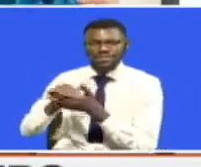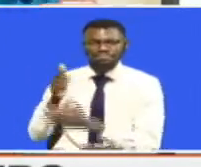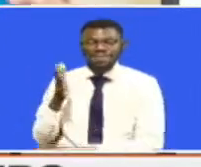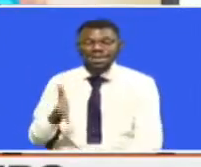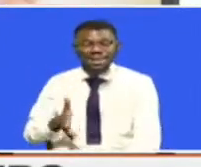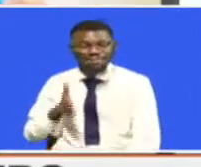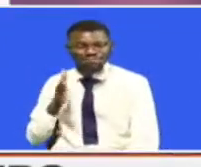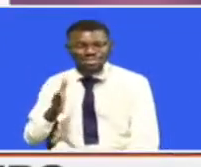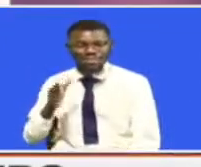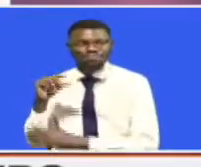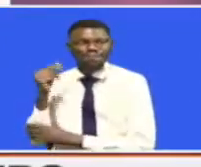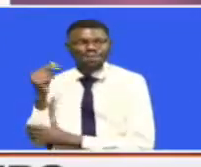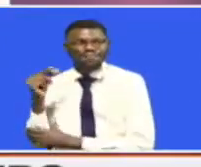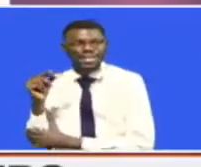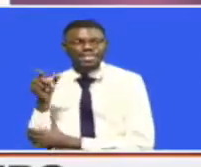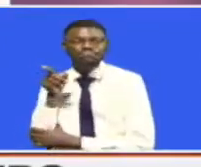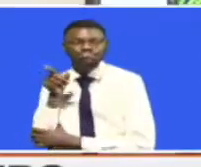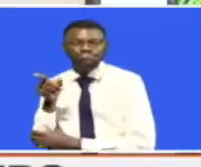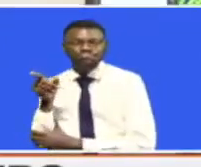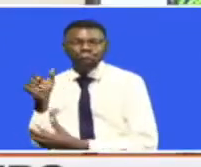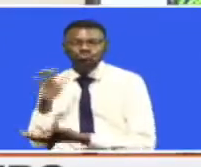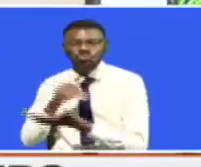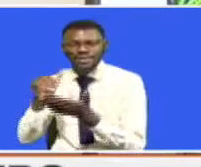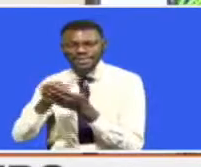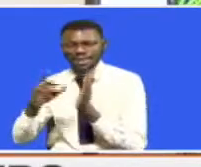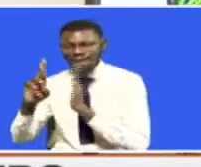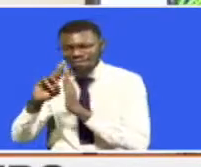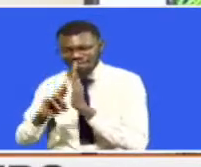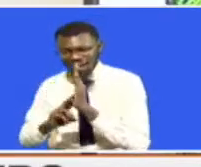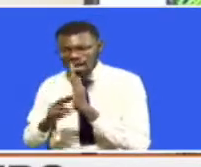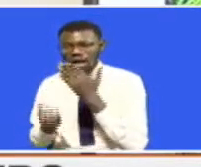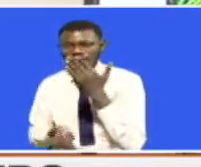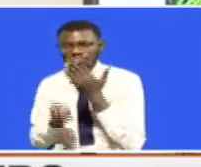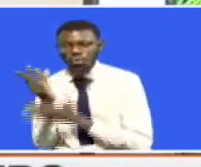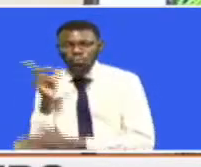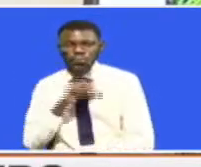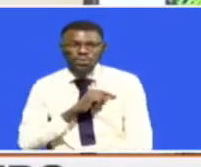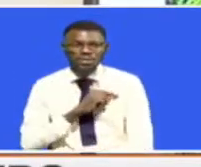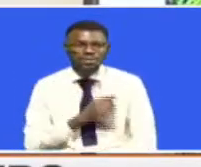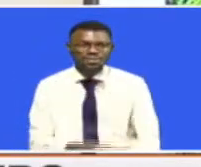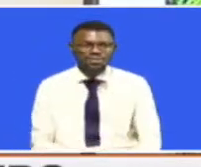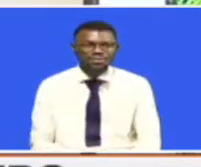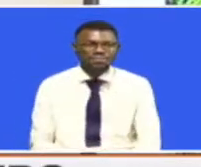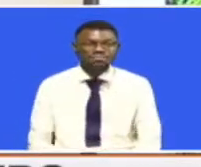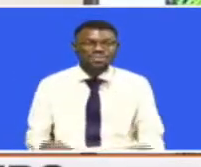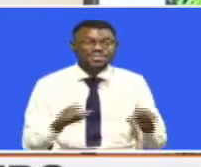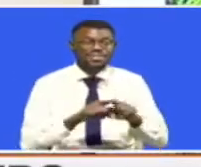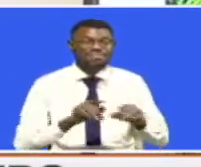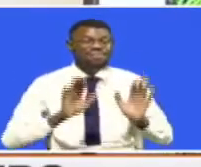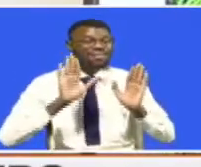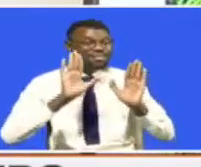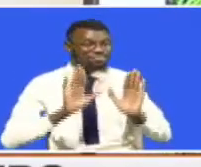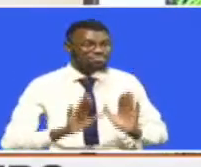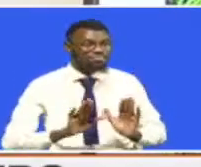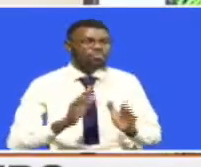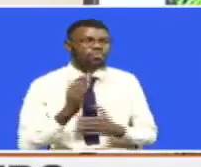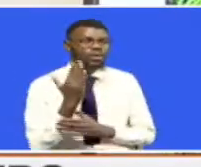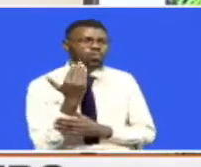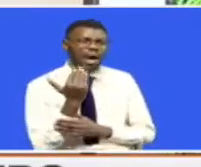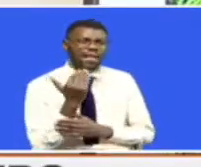Center Practitioner's Guide has been unveiled. This development places, of course, a very significant burden on our